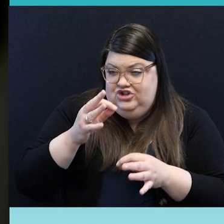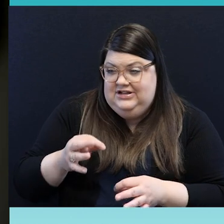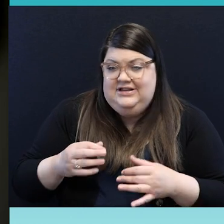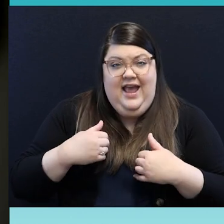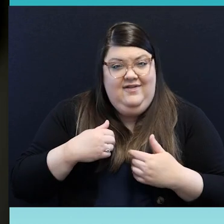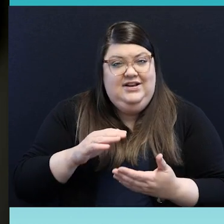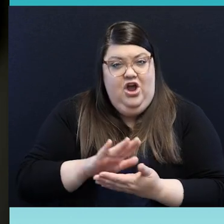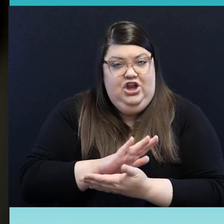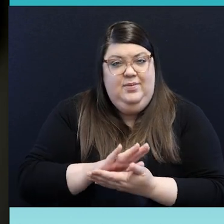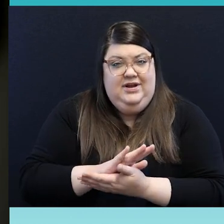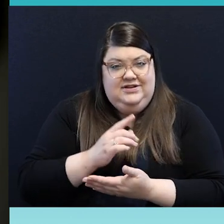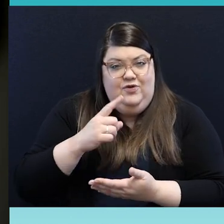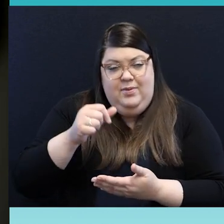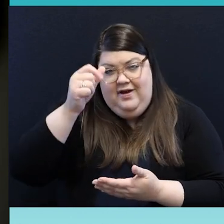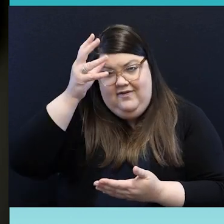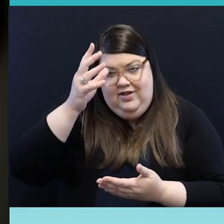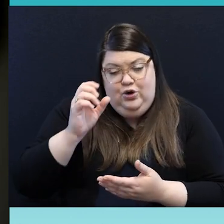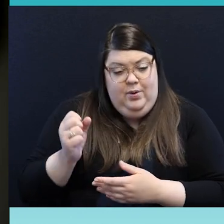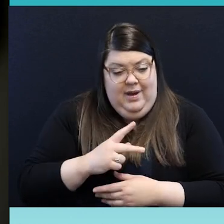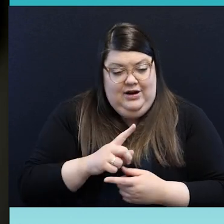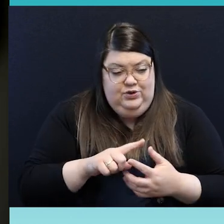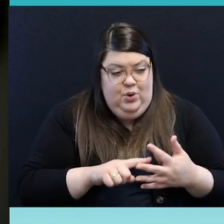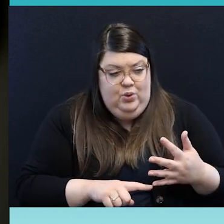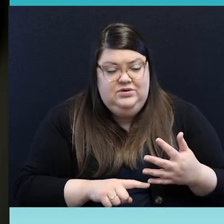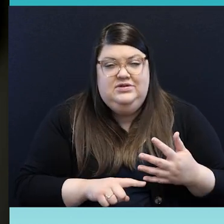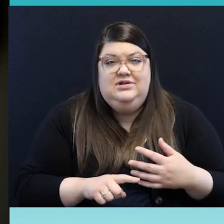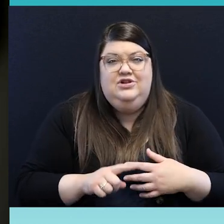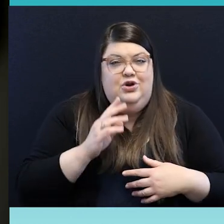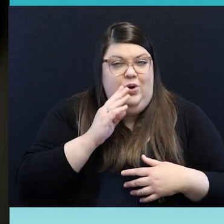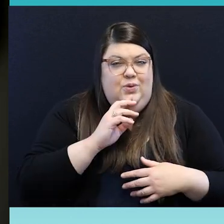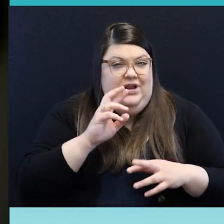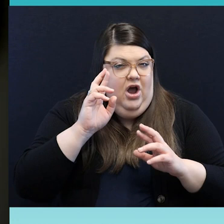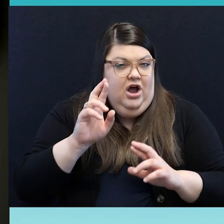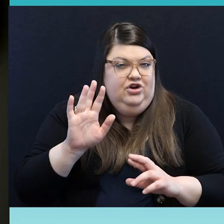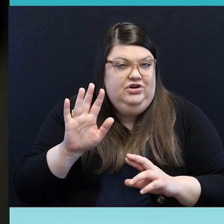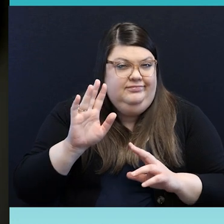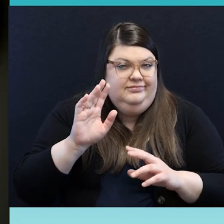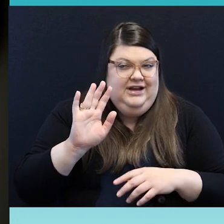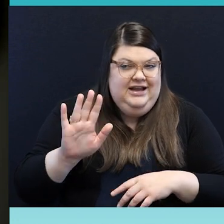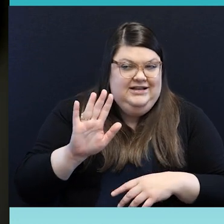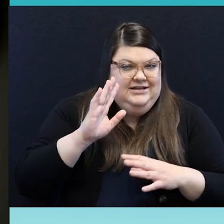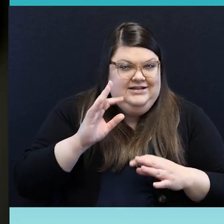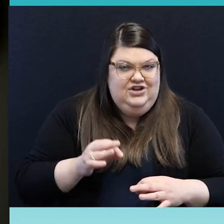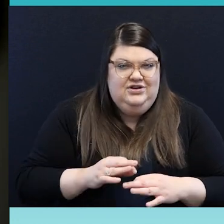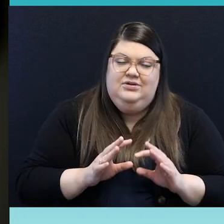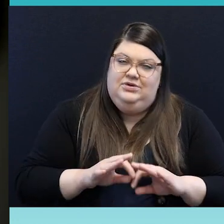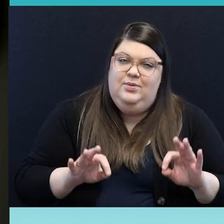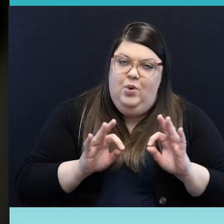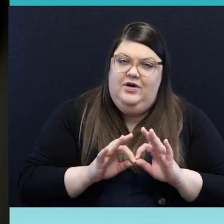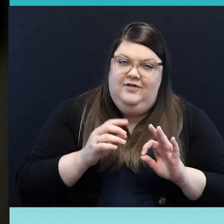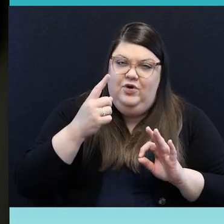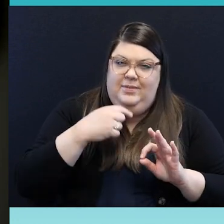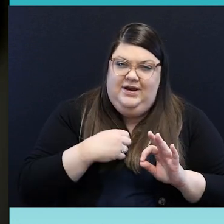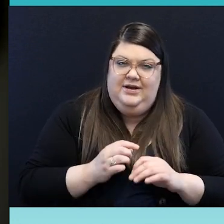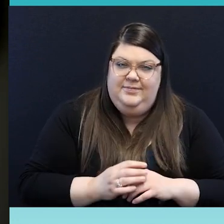for him, being able to go back to those afterwards to know that I really honored his decisions was really key for me. And